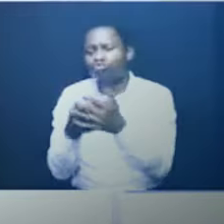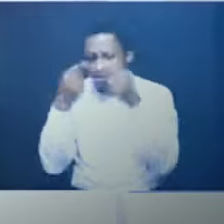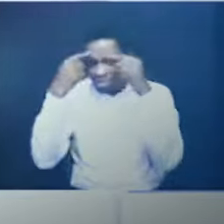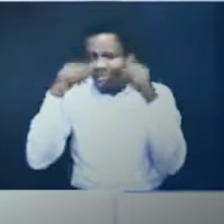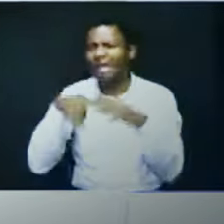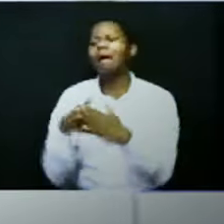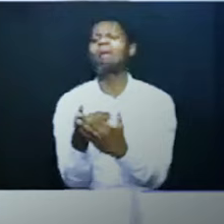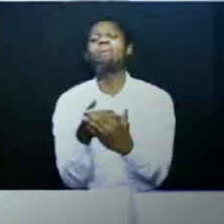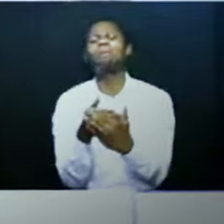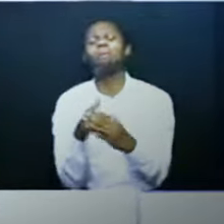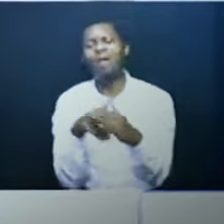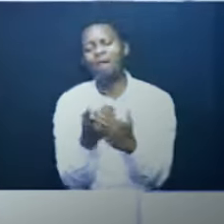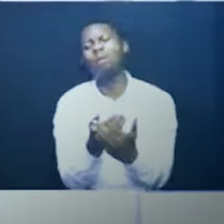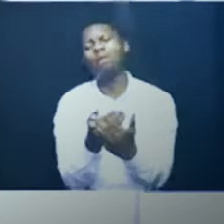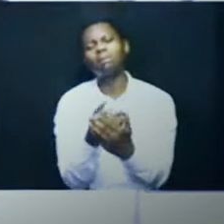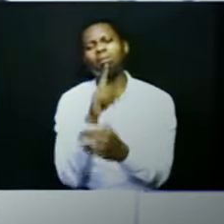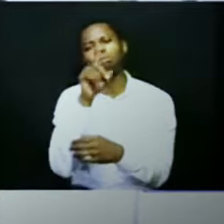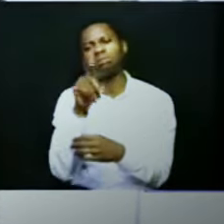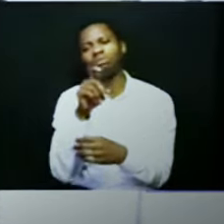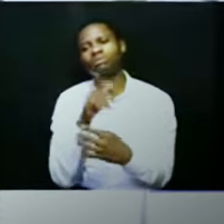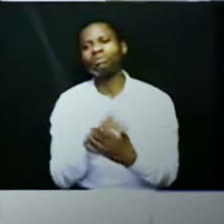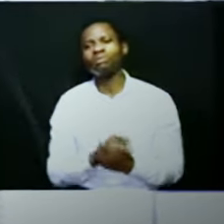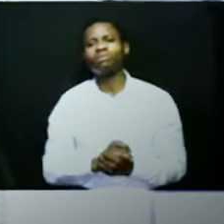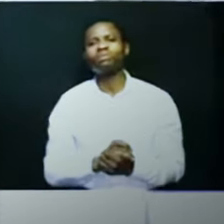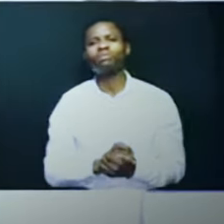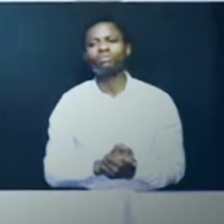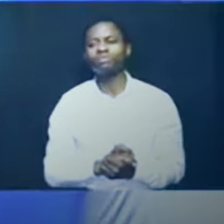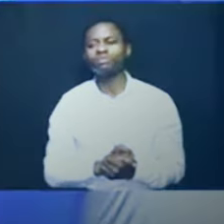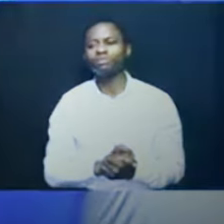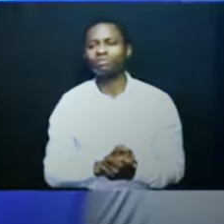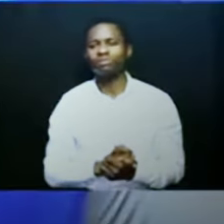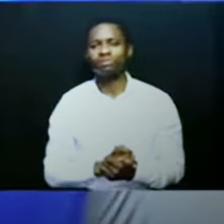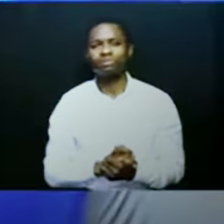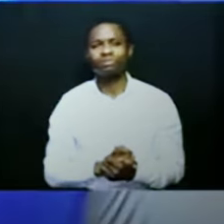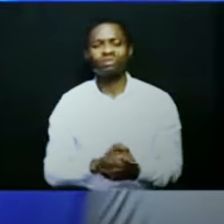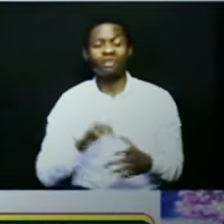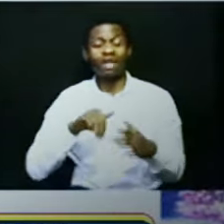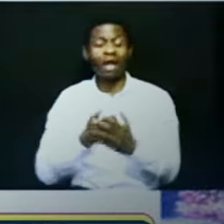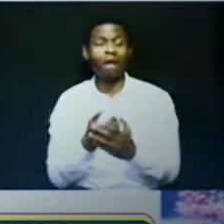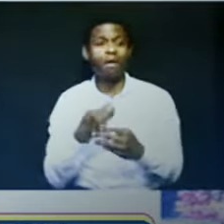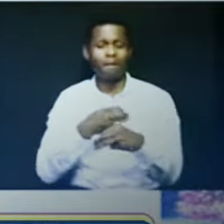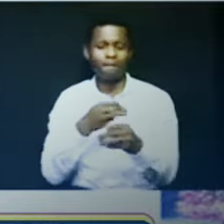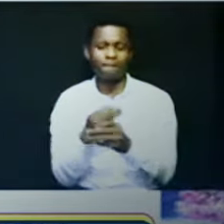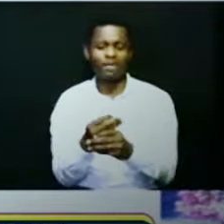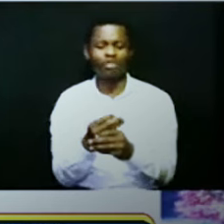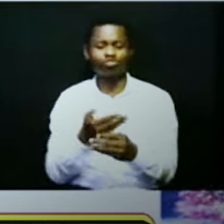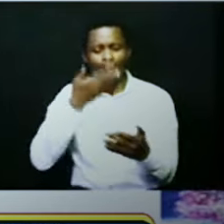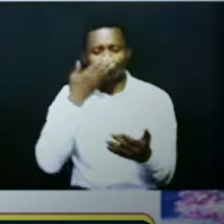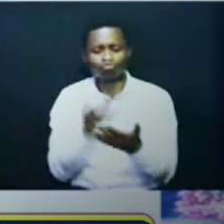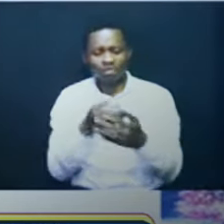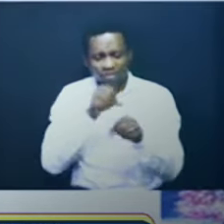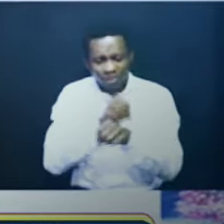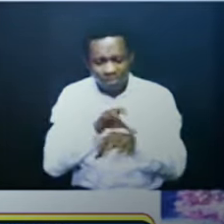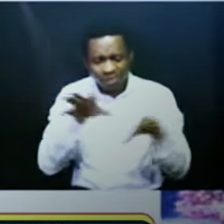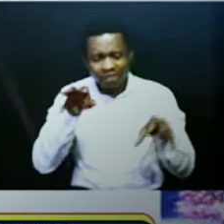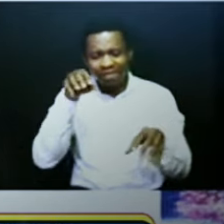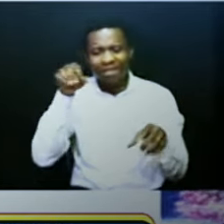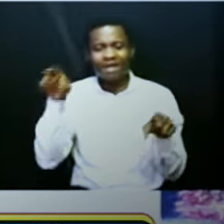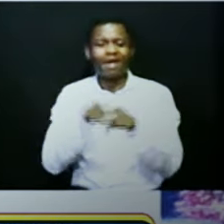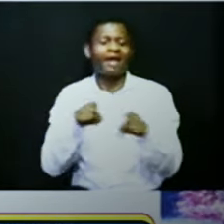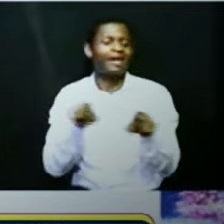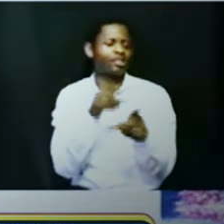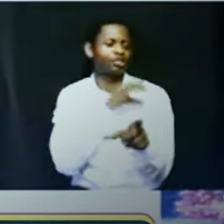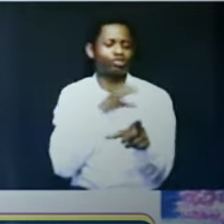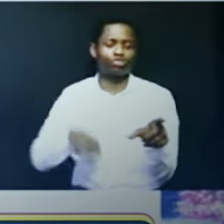as Christians? How do we make maximum impact as Christians in our world?